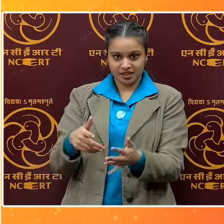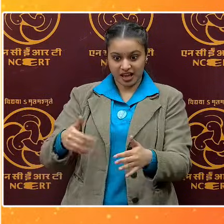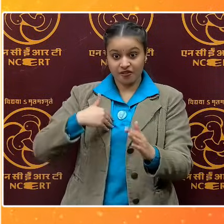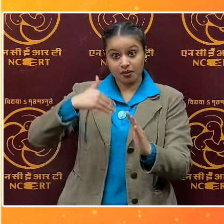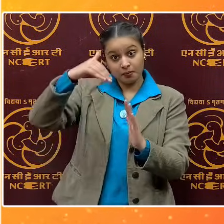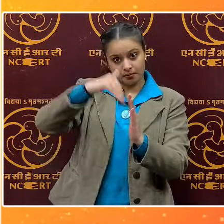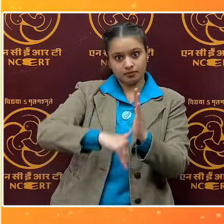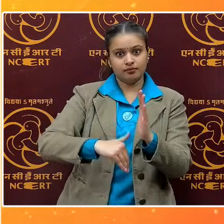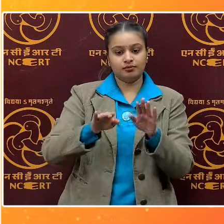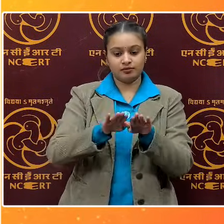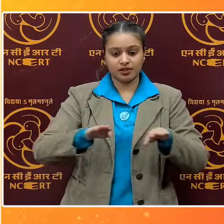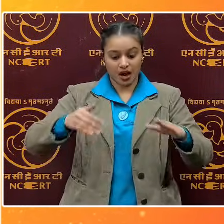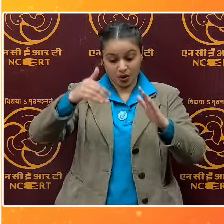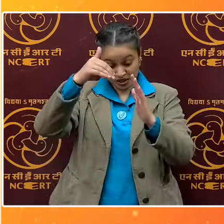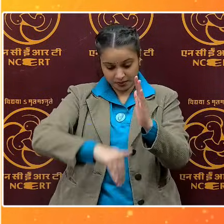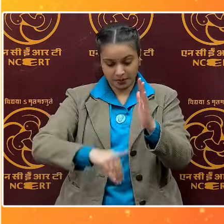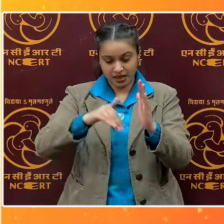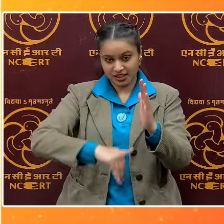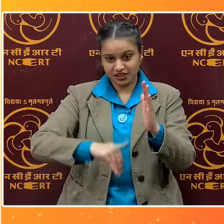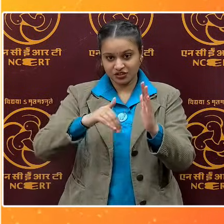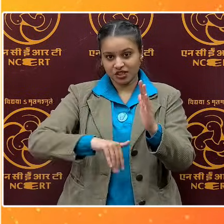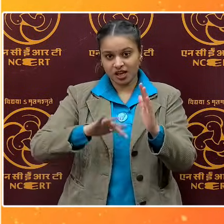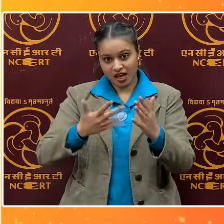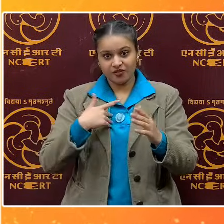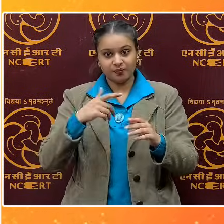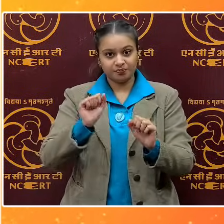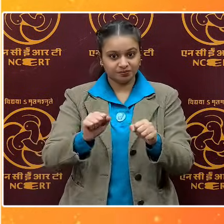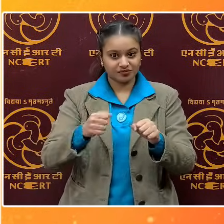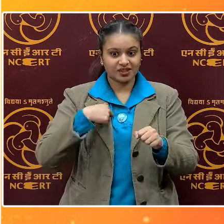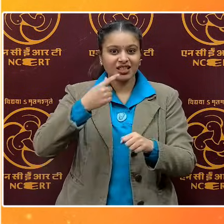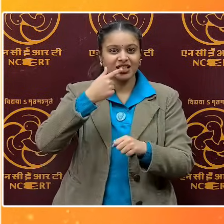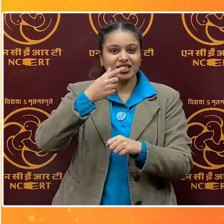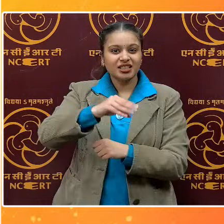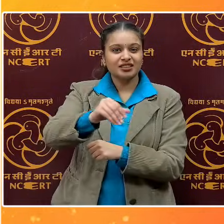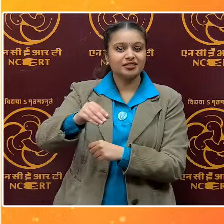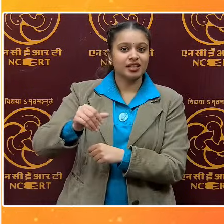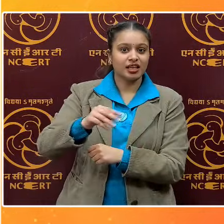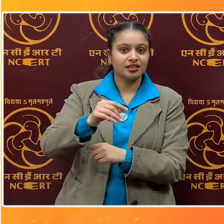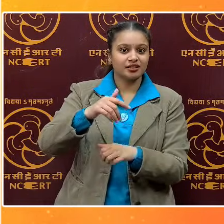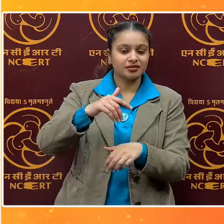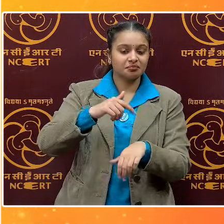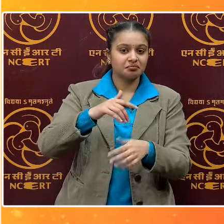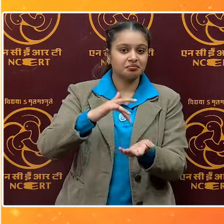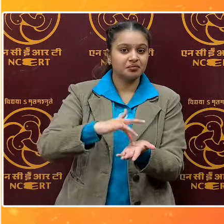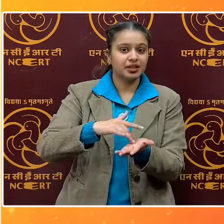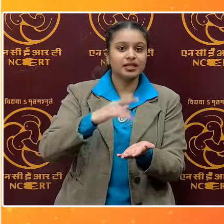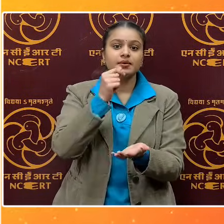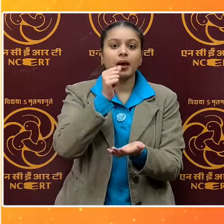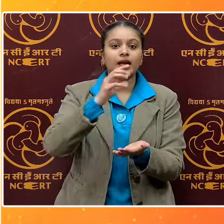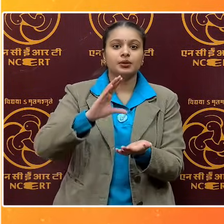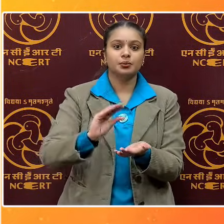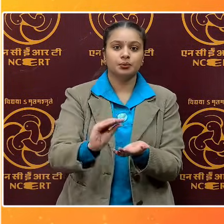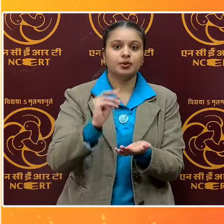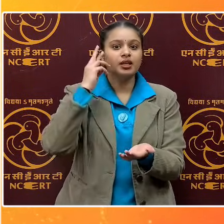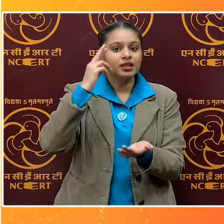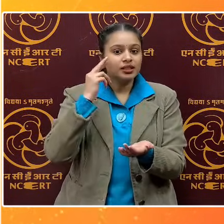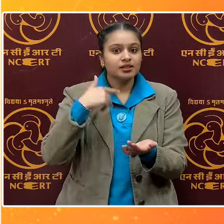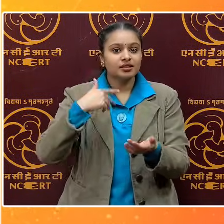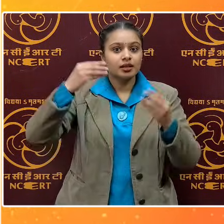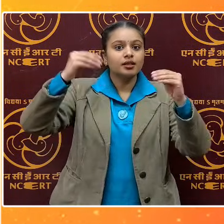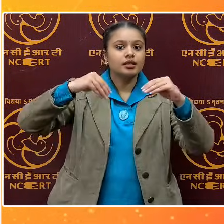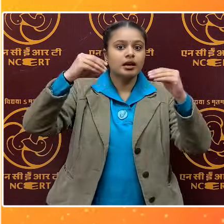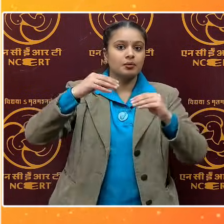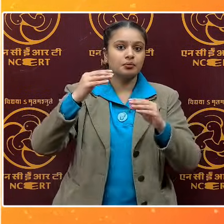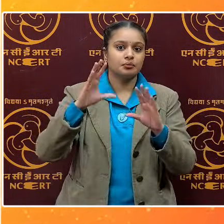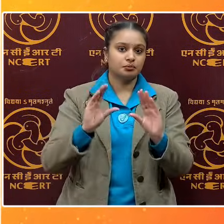underground. Underground They are tanks? underground. Yes. Wow. In desert, you know, there is very less water, very scanty water, because they have very less